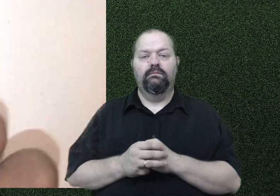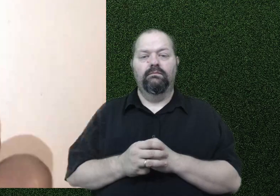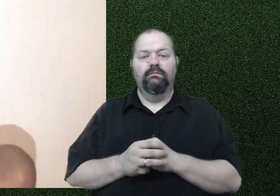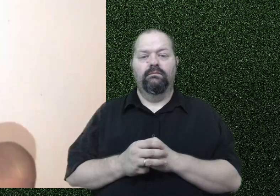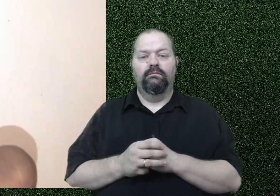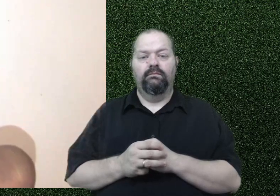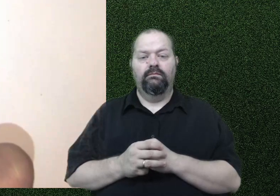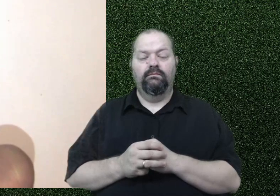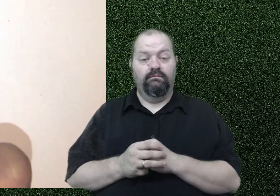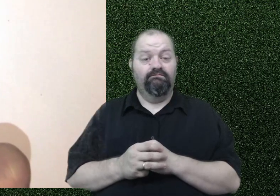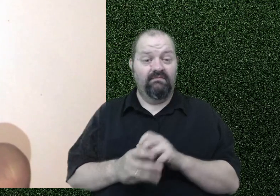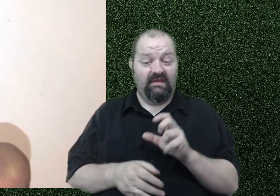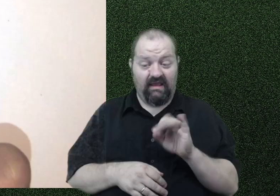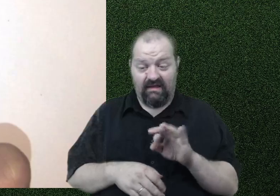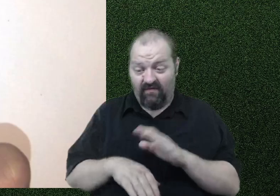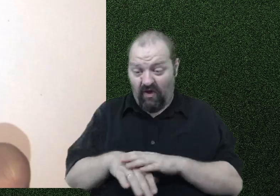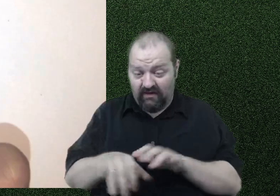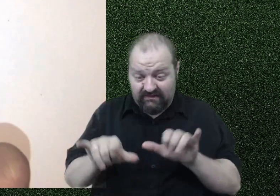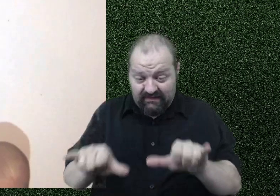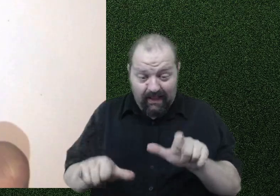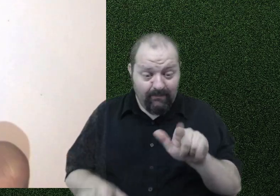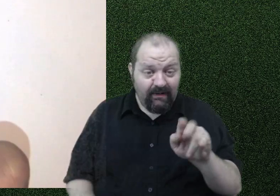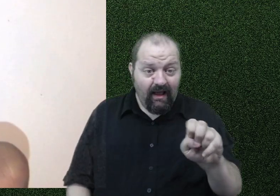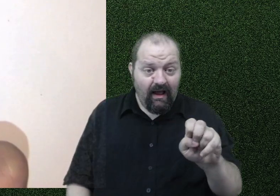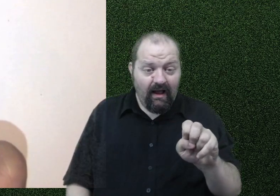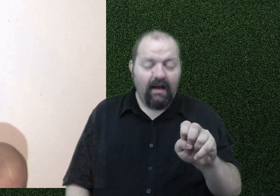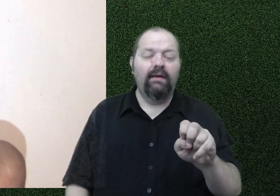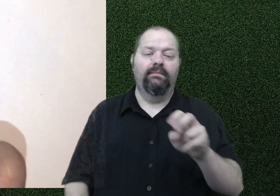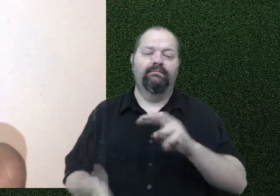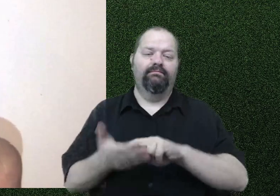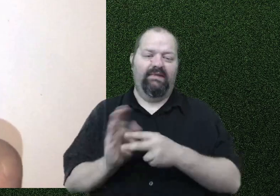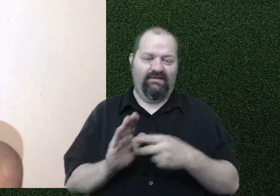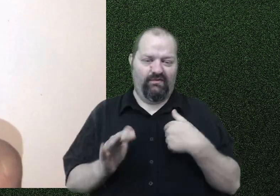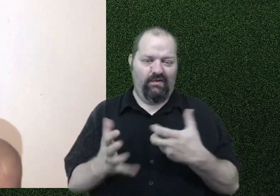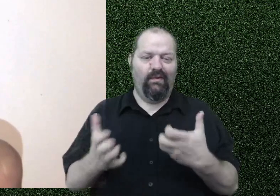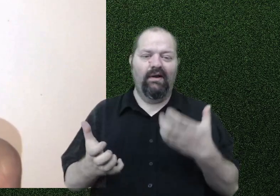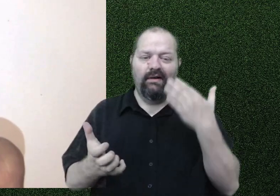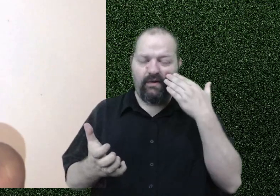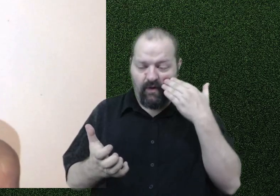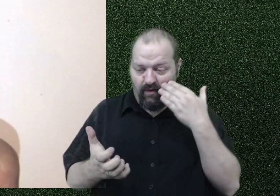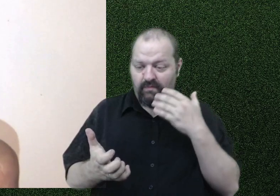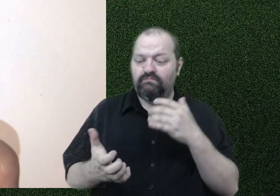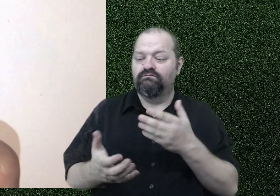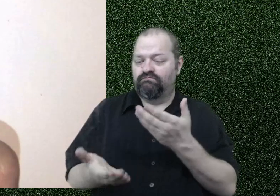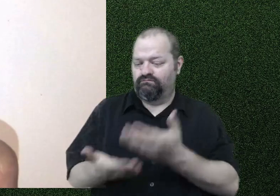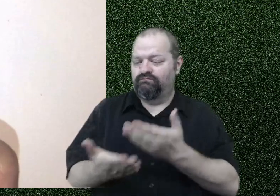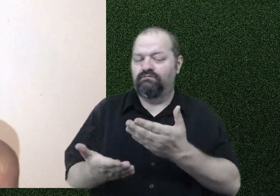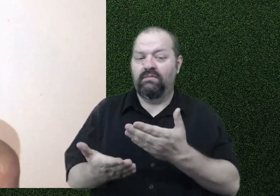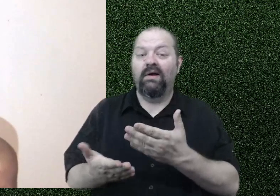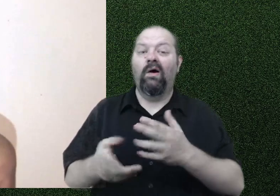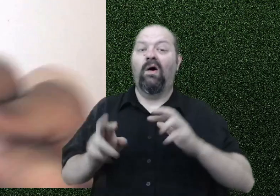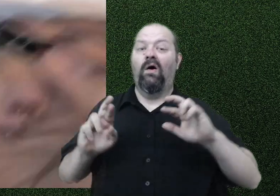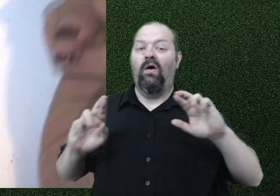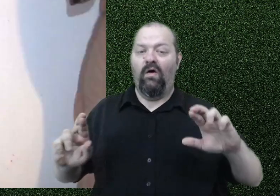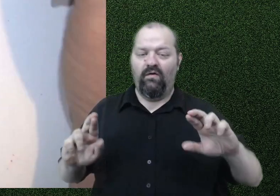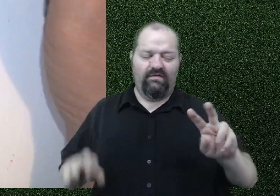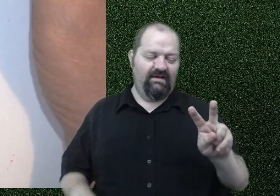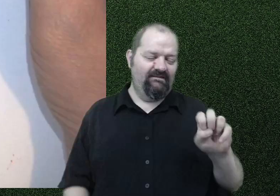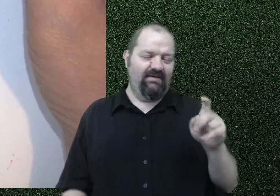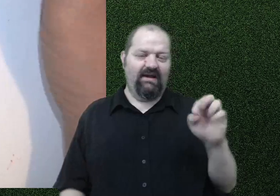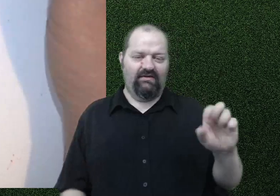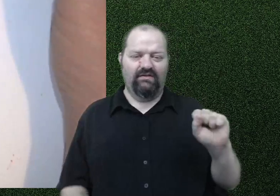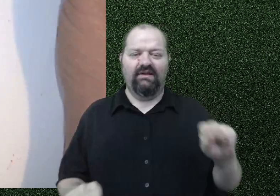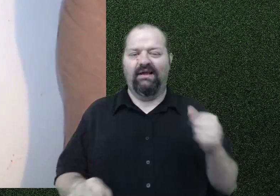If they do lie on the same line, we want to know, and we're hoping vectors can help us figure that out. So